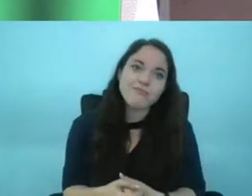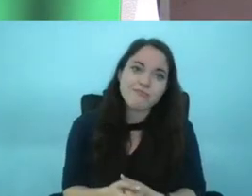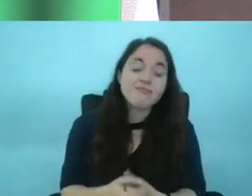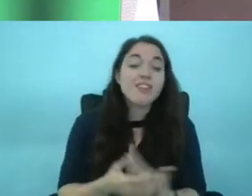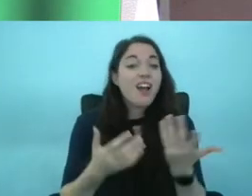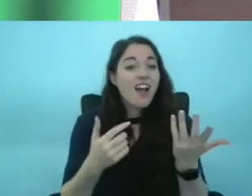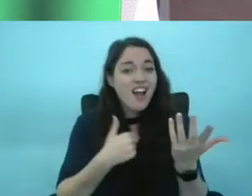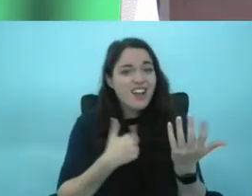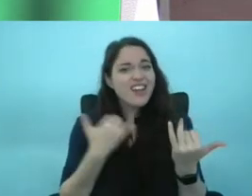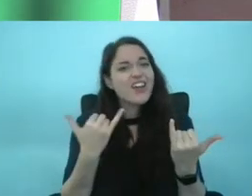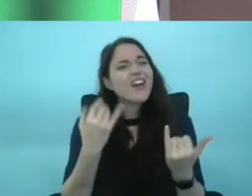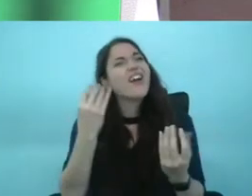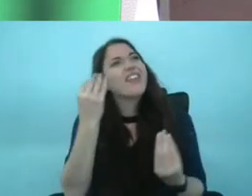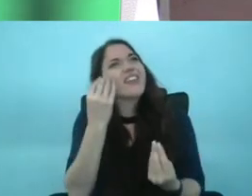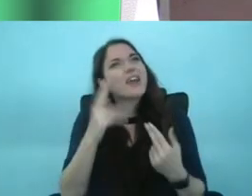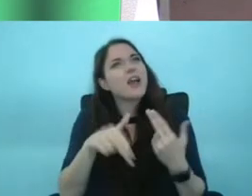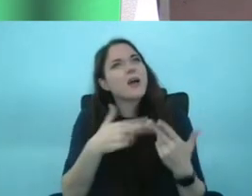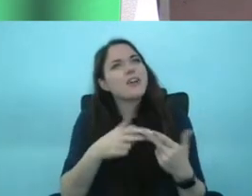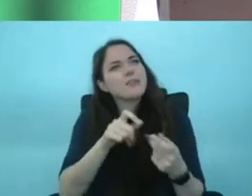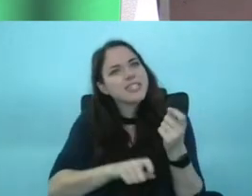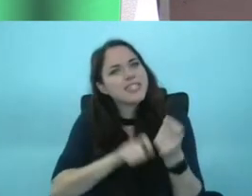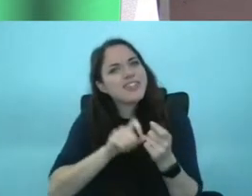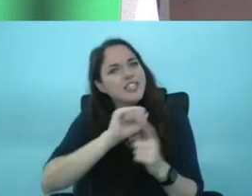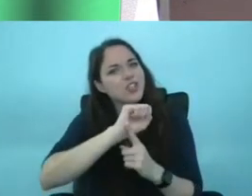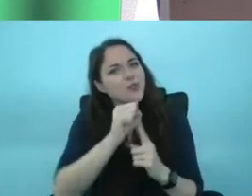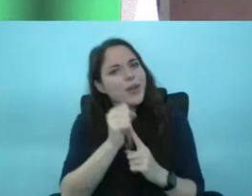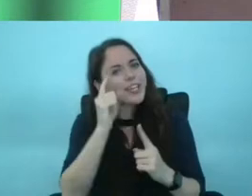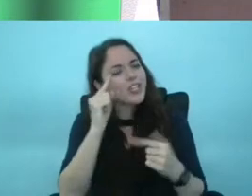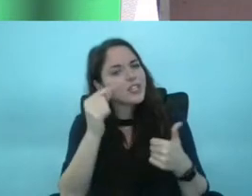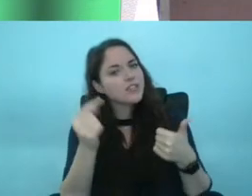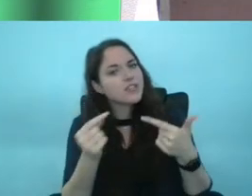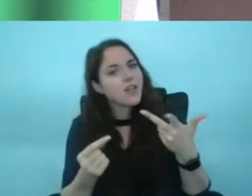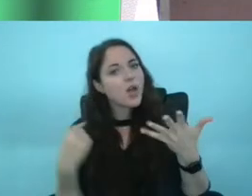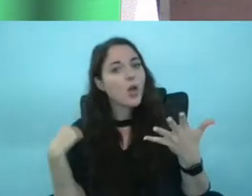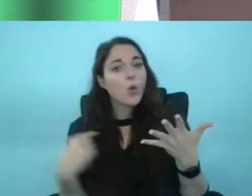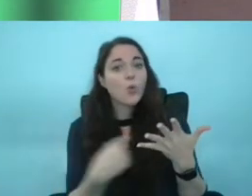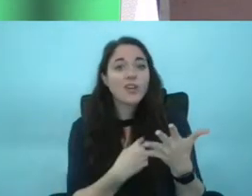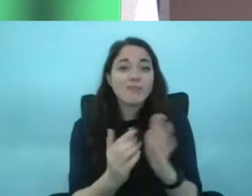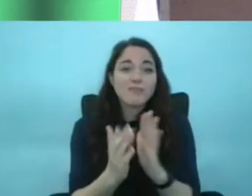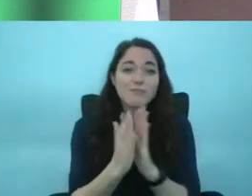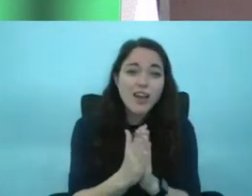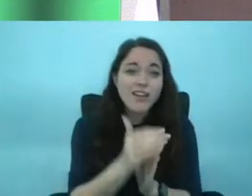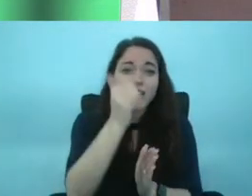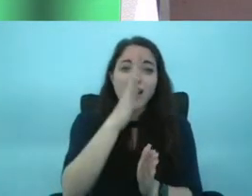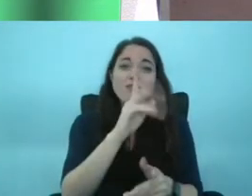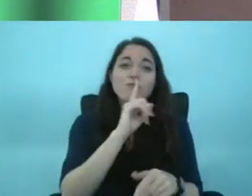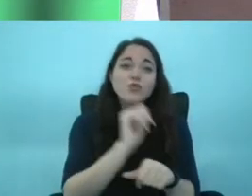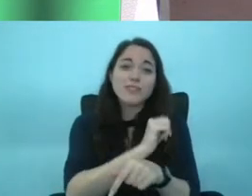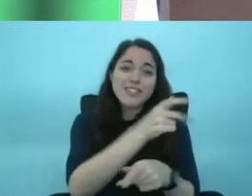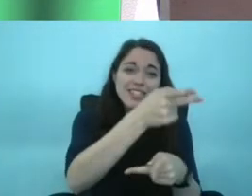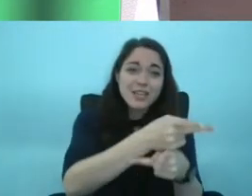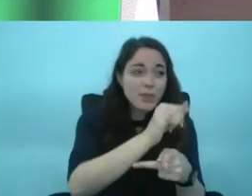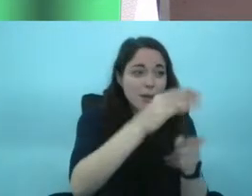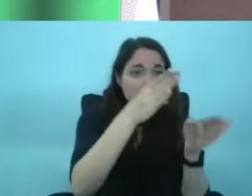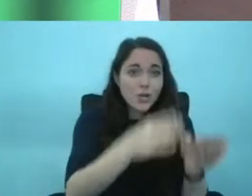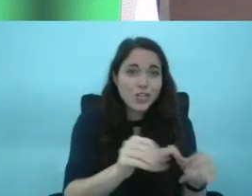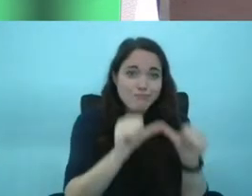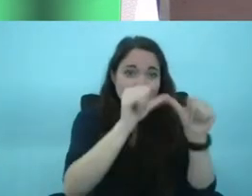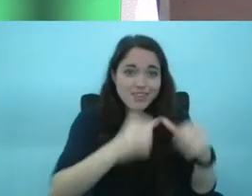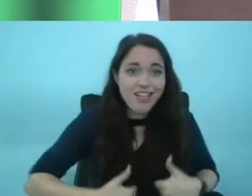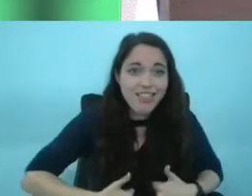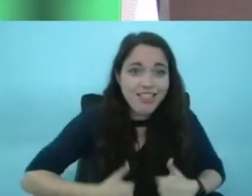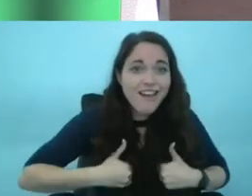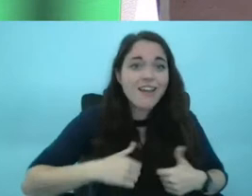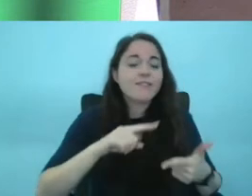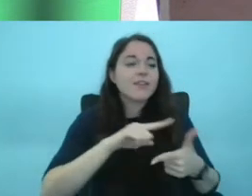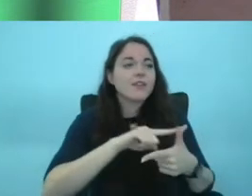face. We can pray that God will keep an individual from dying, yet we can have the confident assurance that God